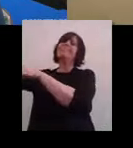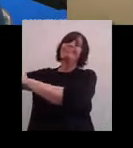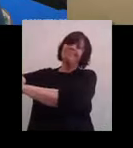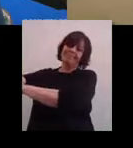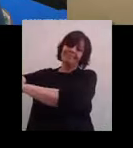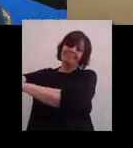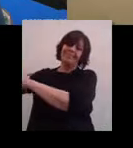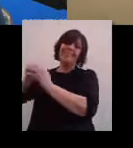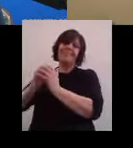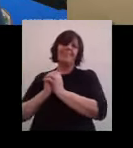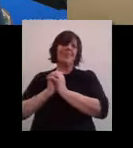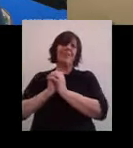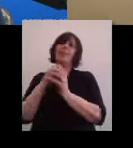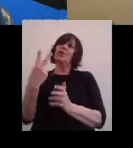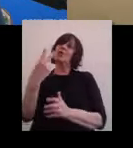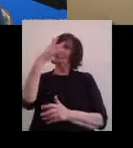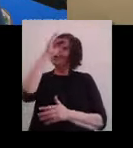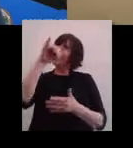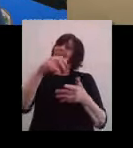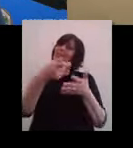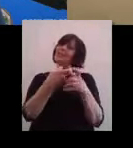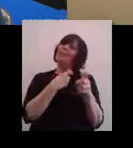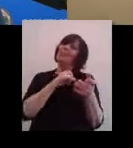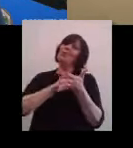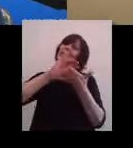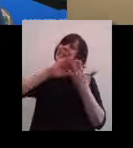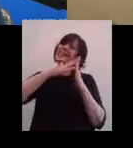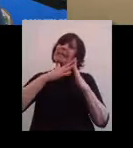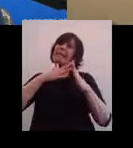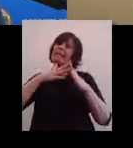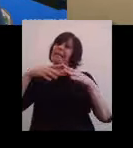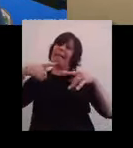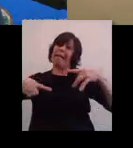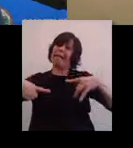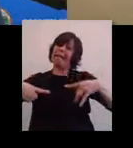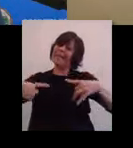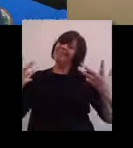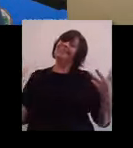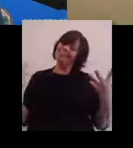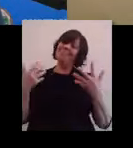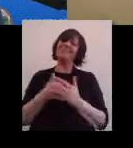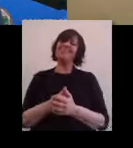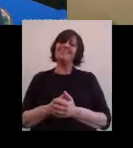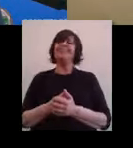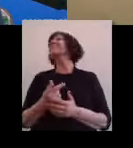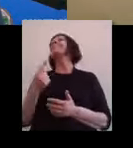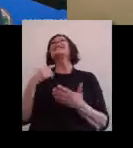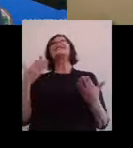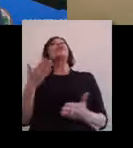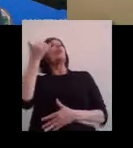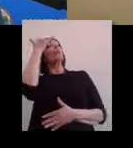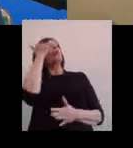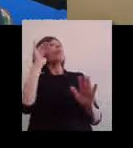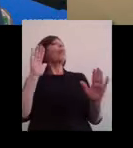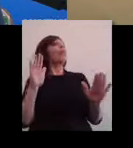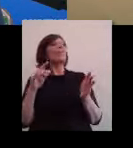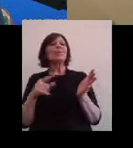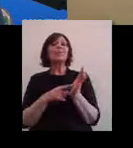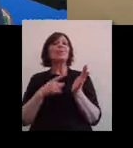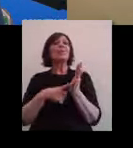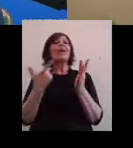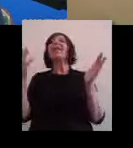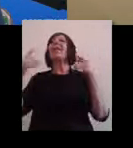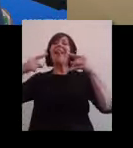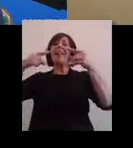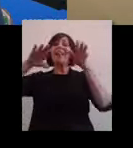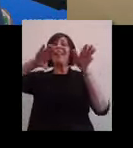guys from New York City battling. They can be a little heated at times, but we know here in Buffalo that sometimes you got to put that stuff aside and just